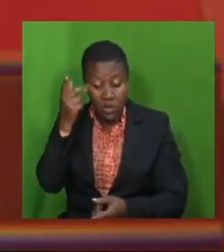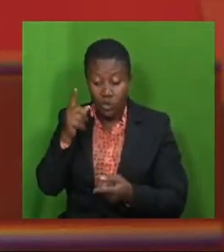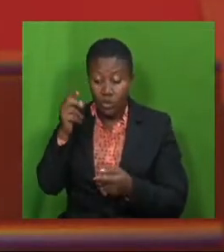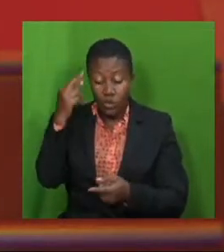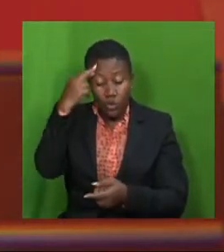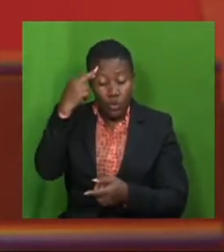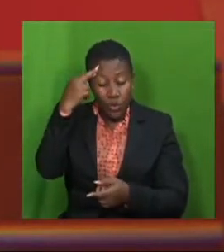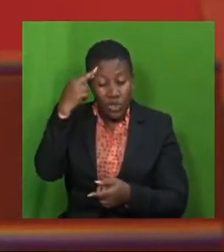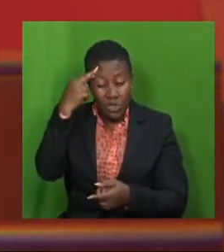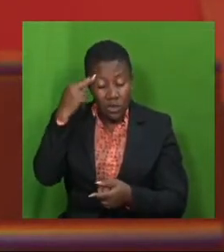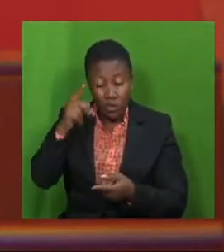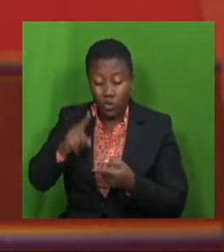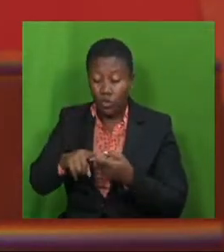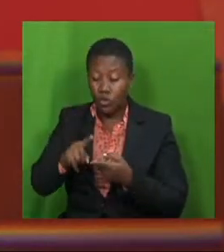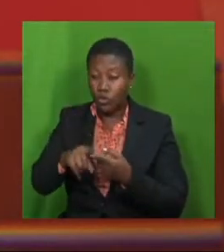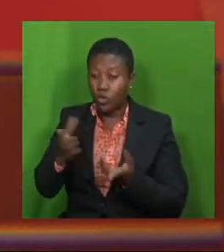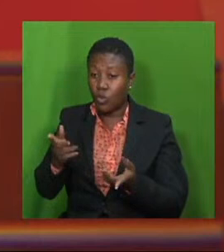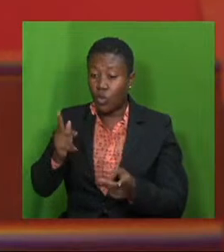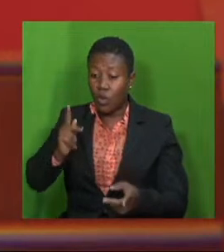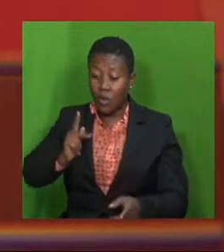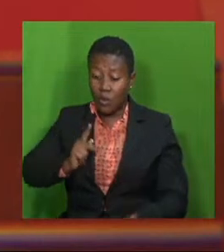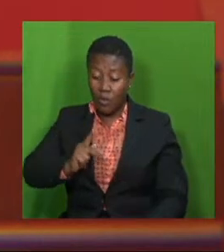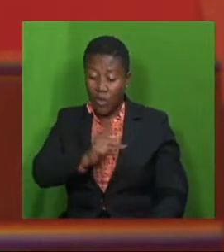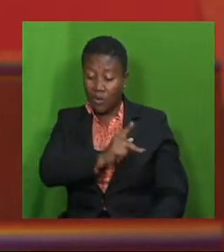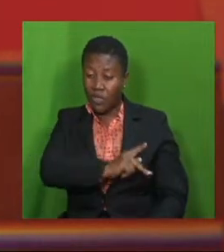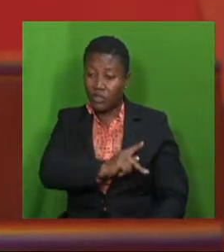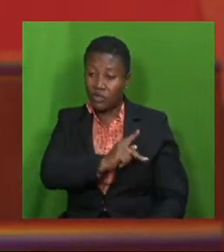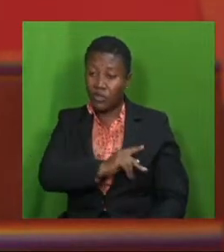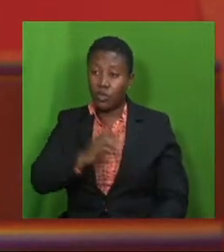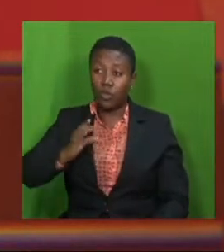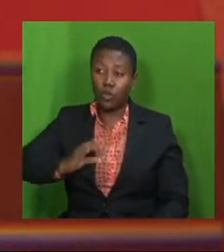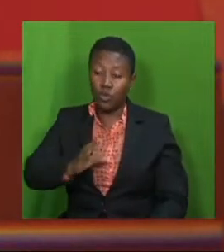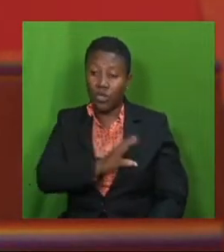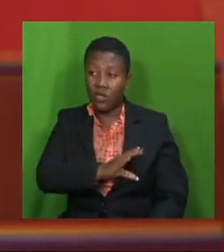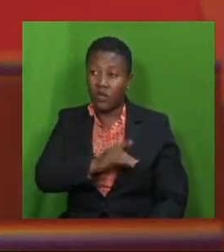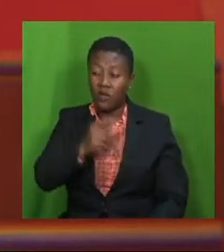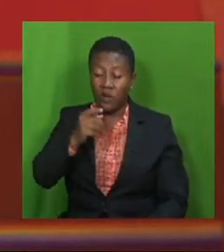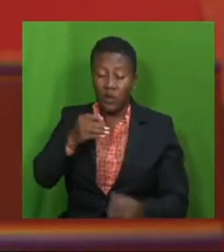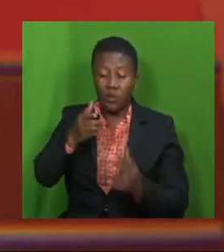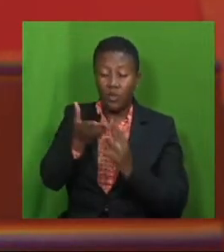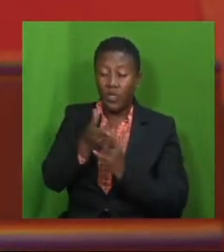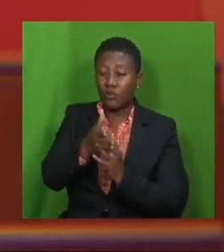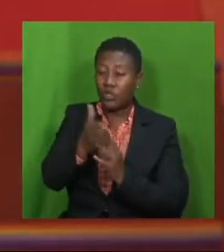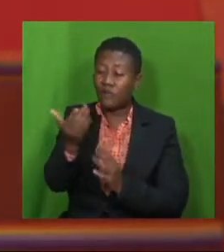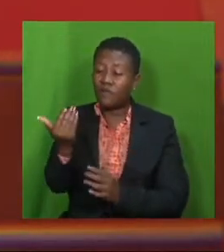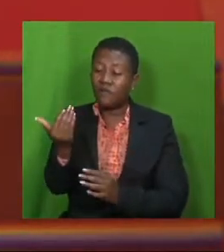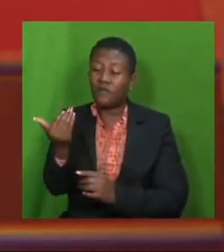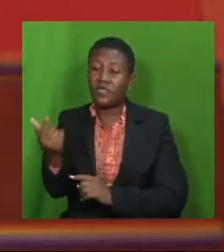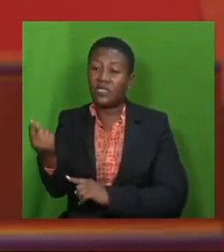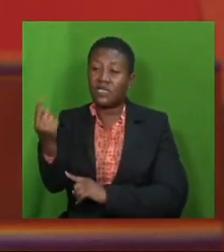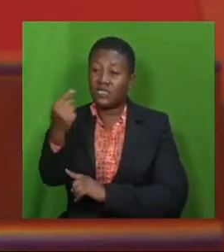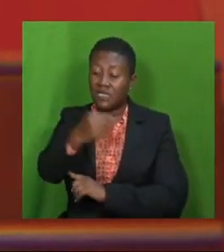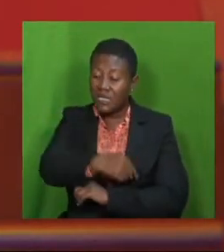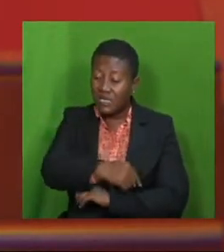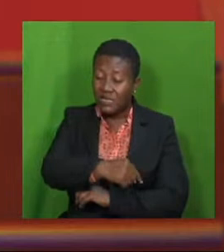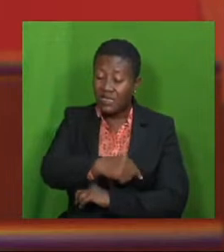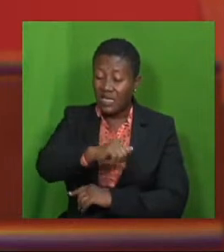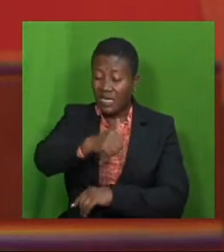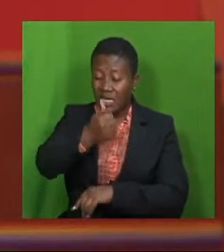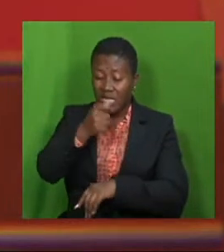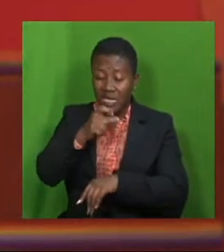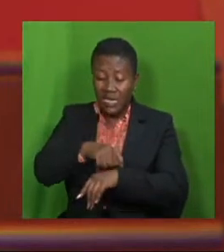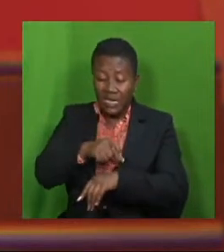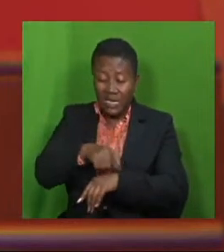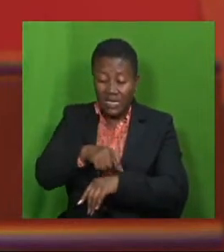Privileges from 15 sittings of a meeting of Parliament during any period that Parliament has been summoned to